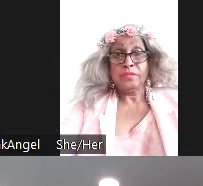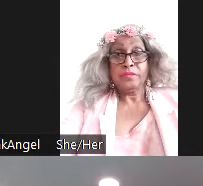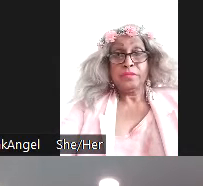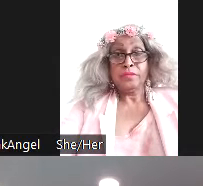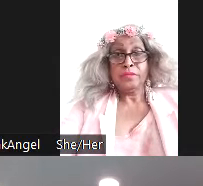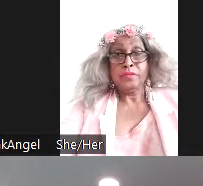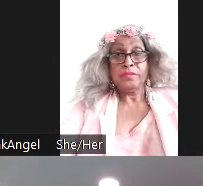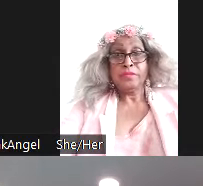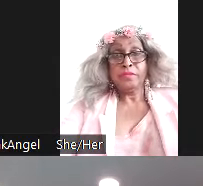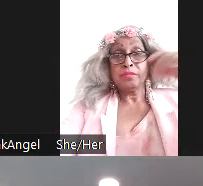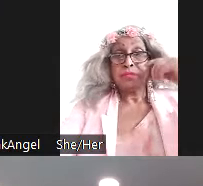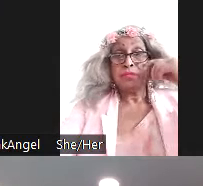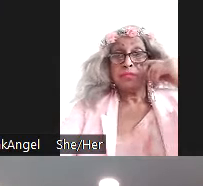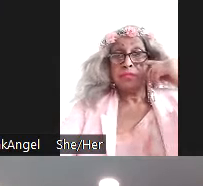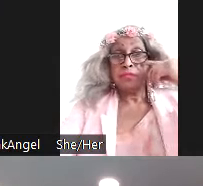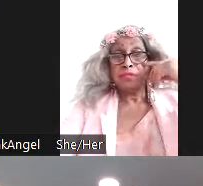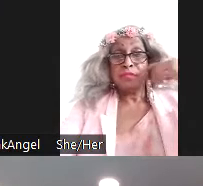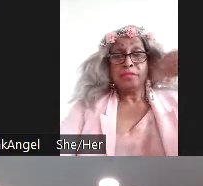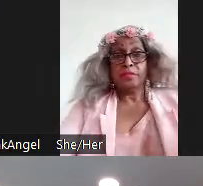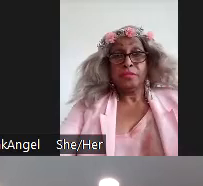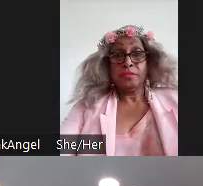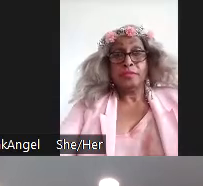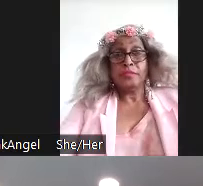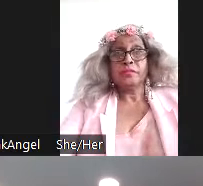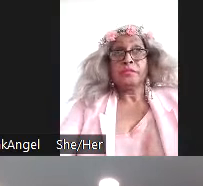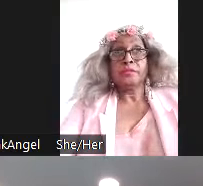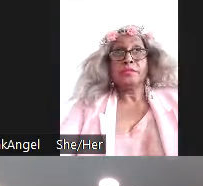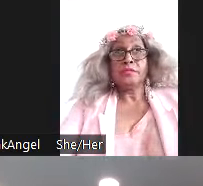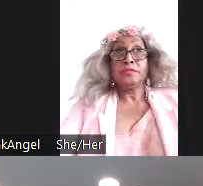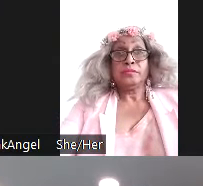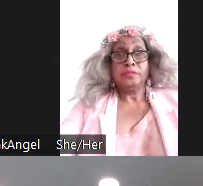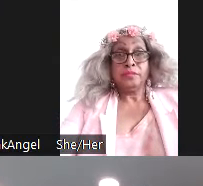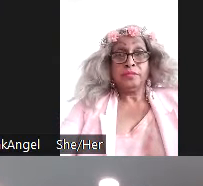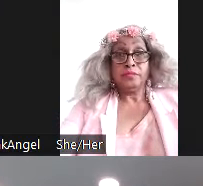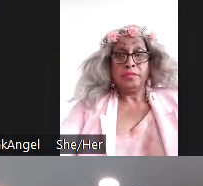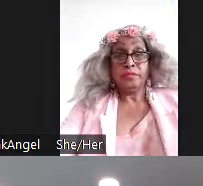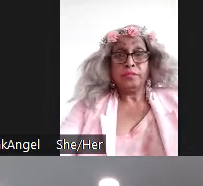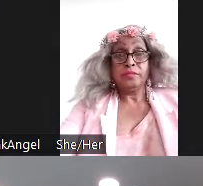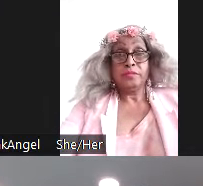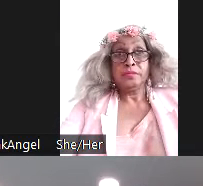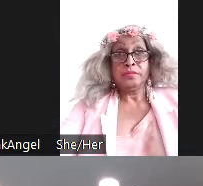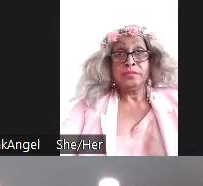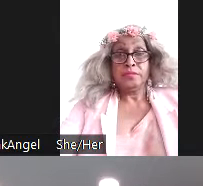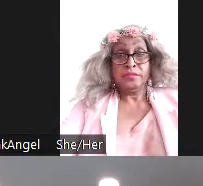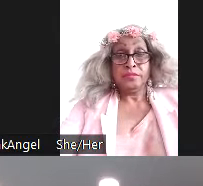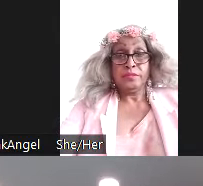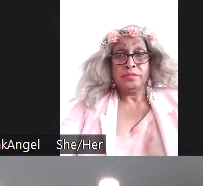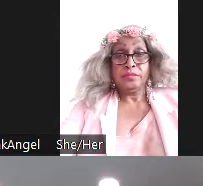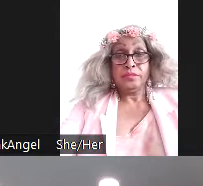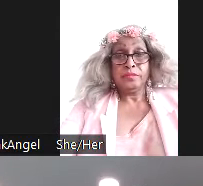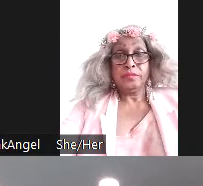visuals larger on your screen, either by pulling the line between the presentation and